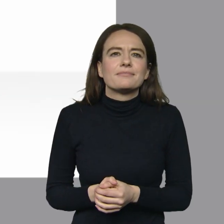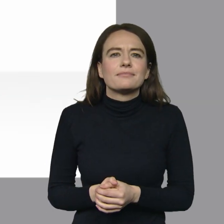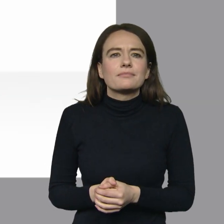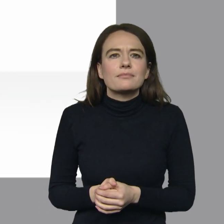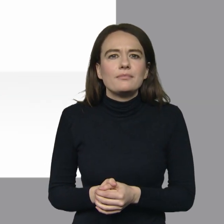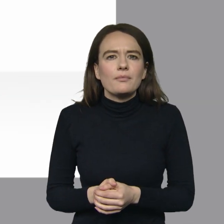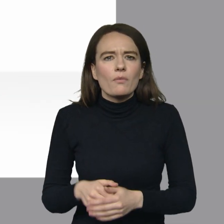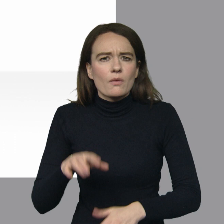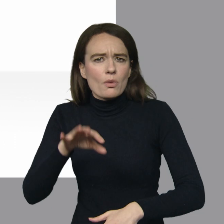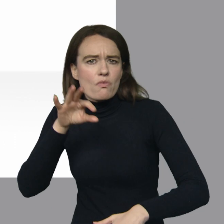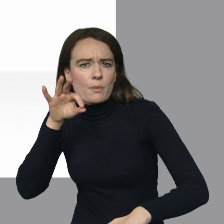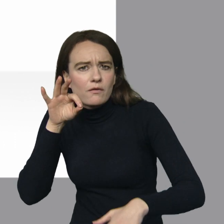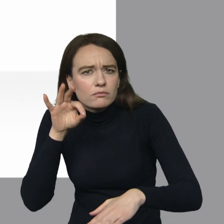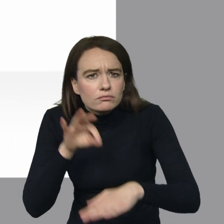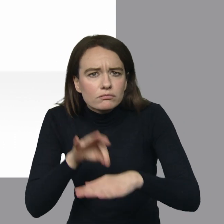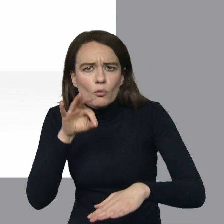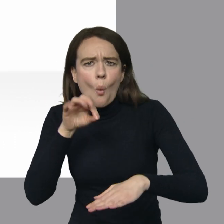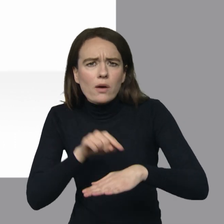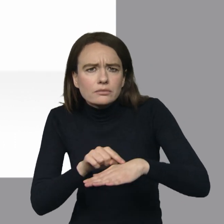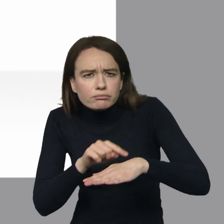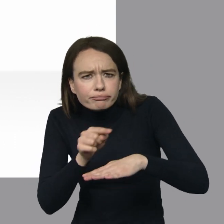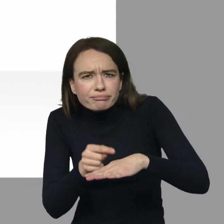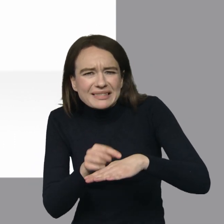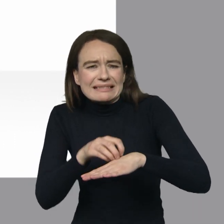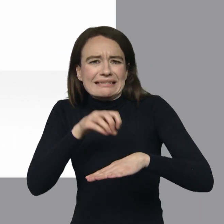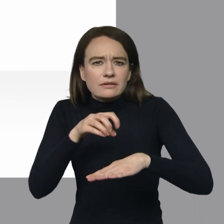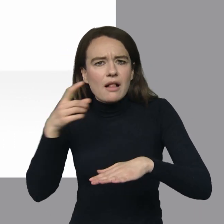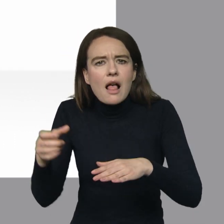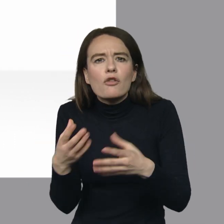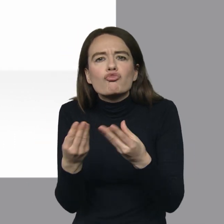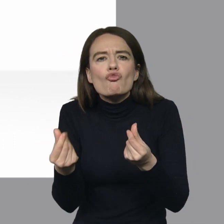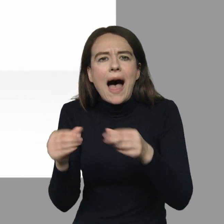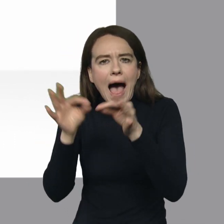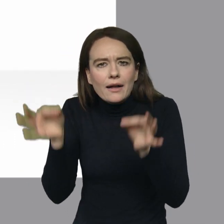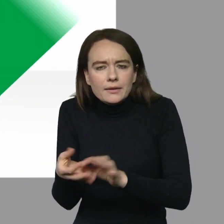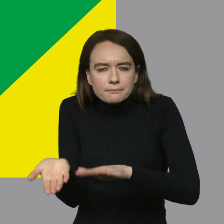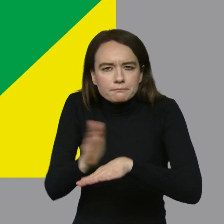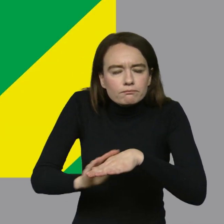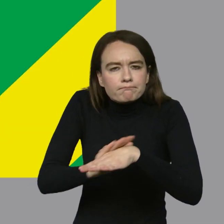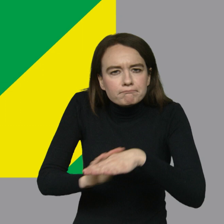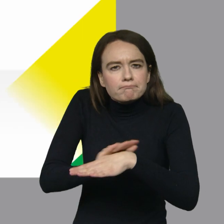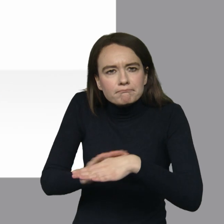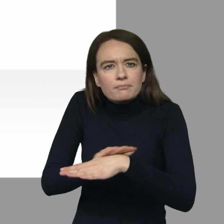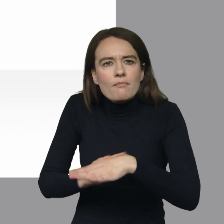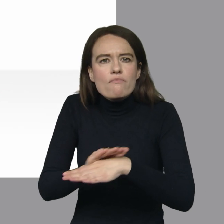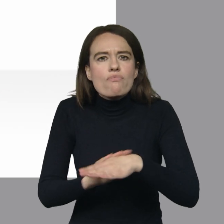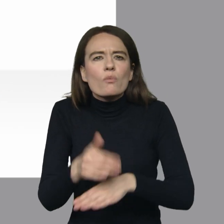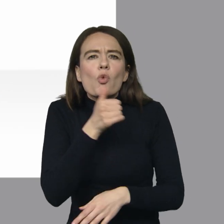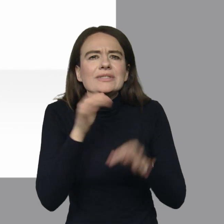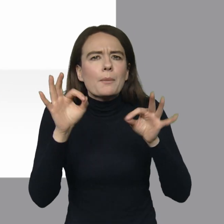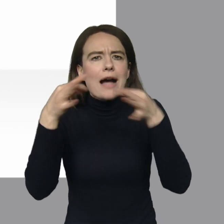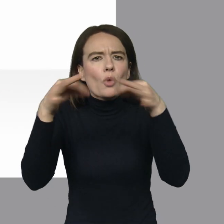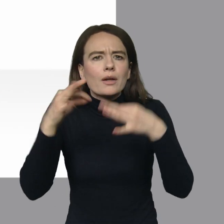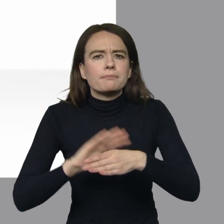The wound should be raised and supported. Pat the wound dry with clean gauze swabs. Use a sterile wound